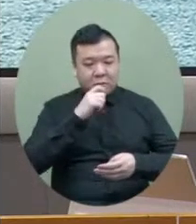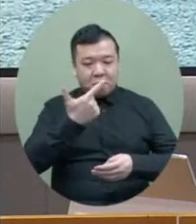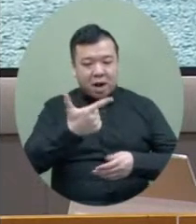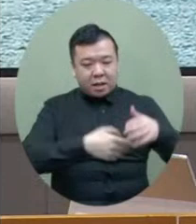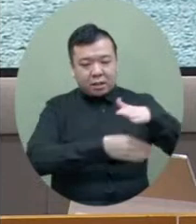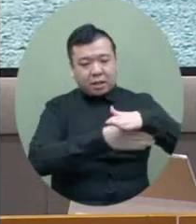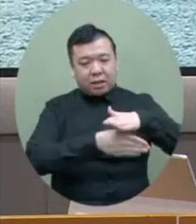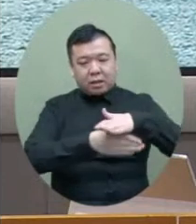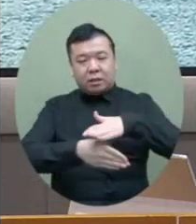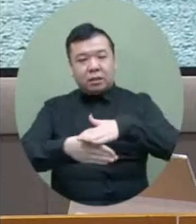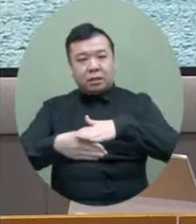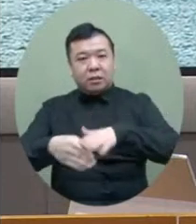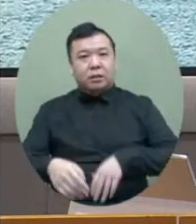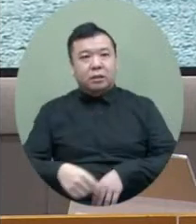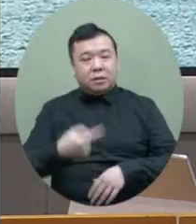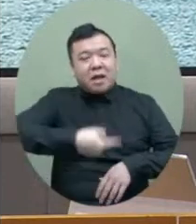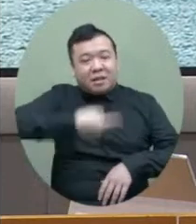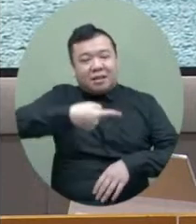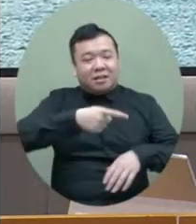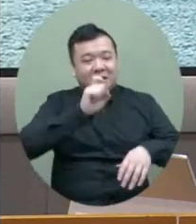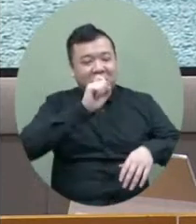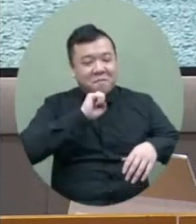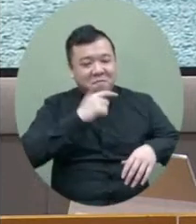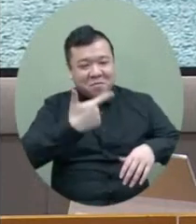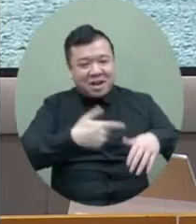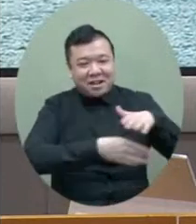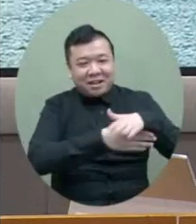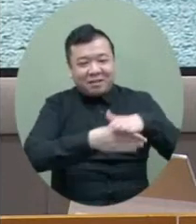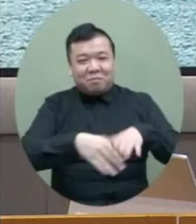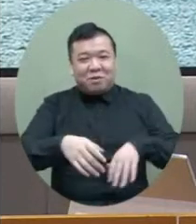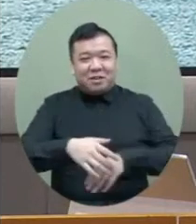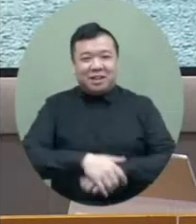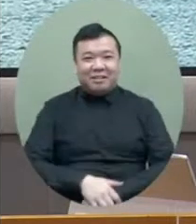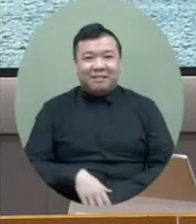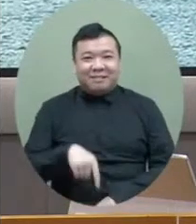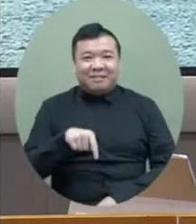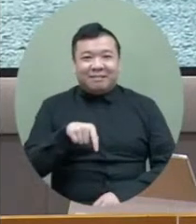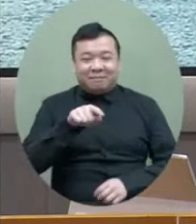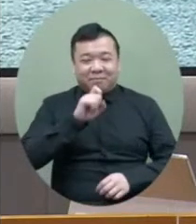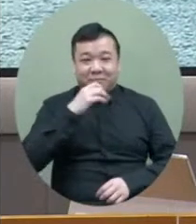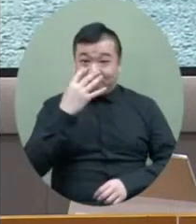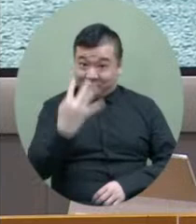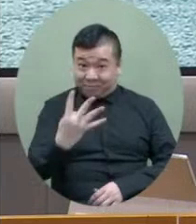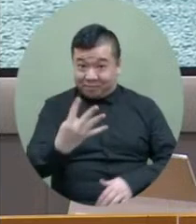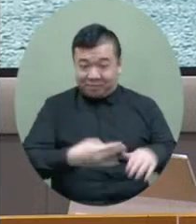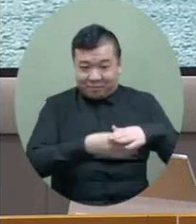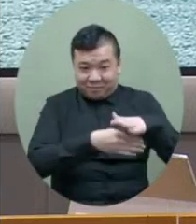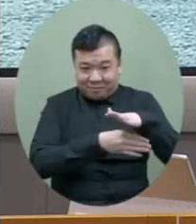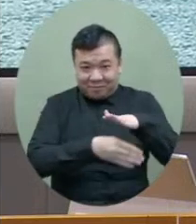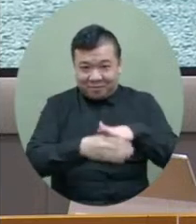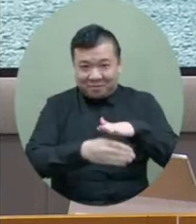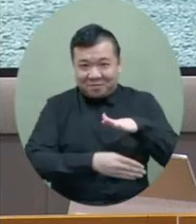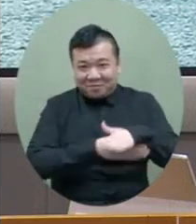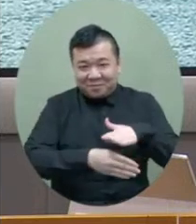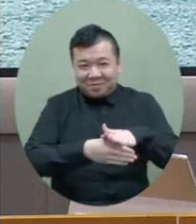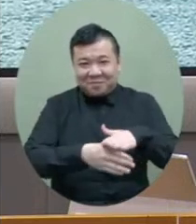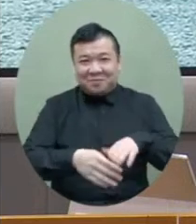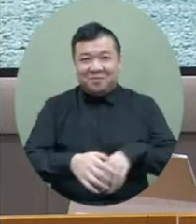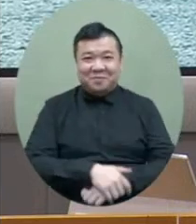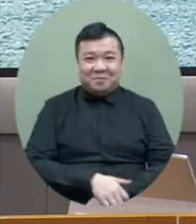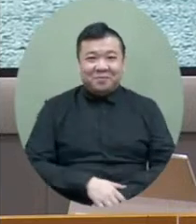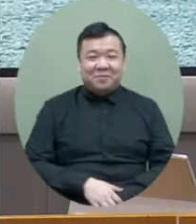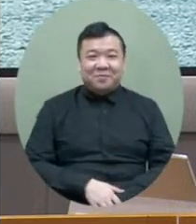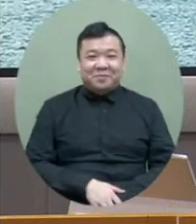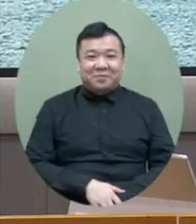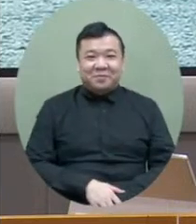there are 4 of them affected with confirmed and 1 with preliminary positive case. So